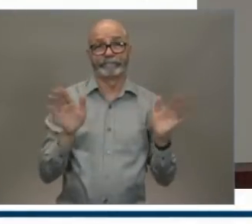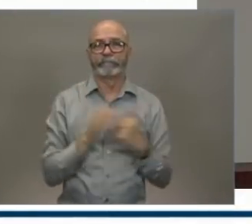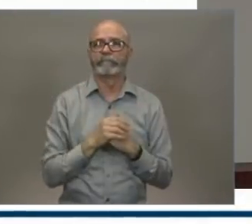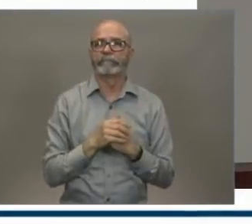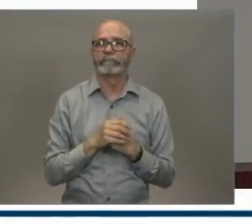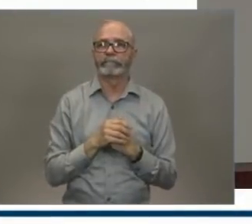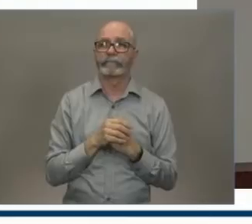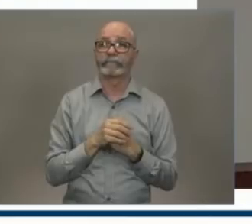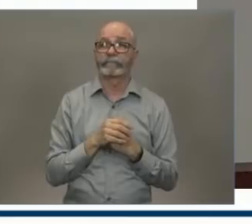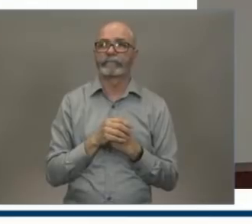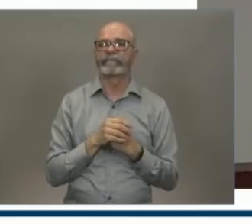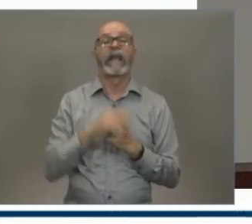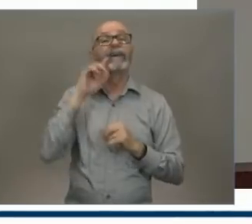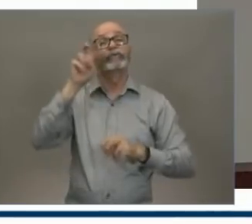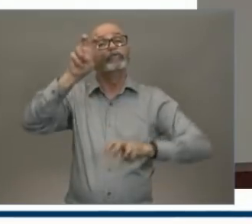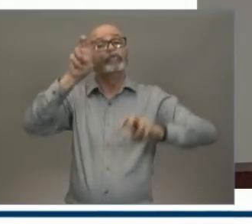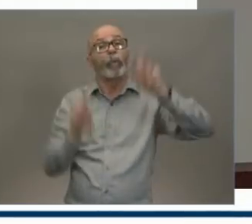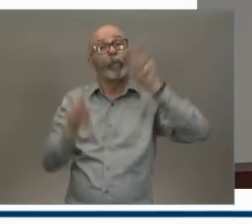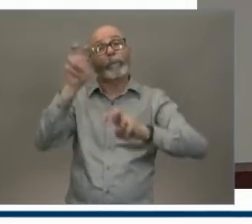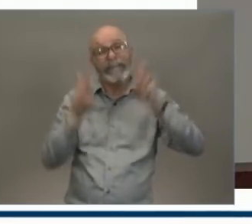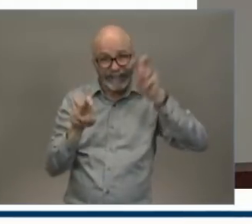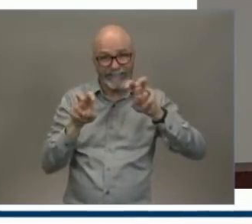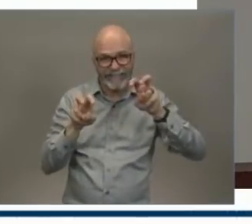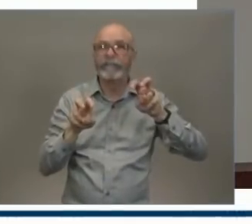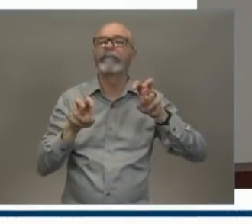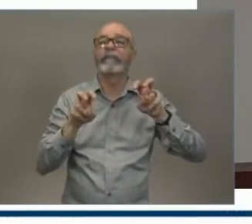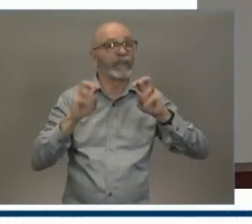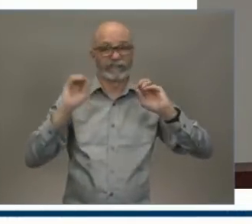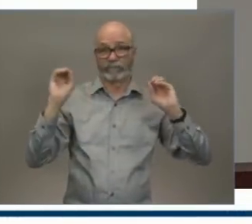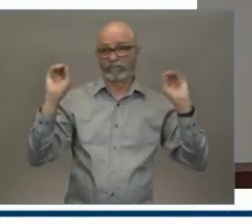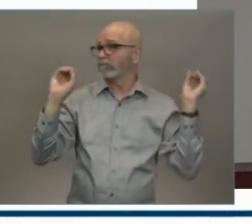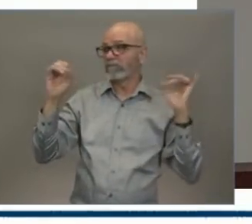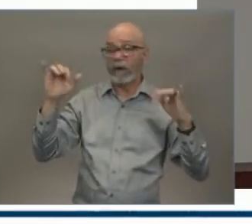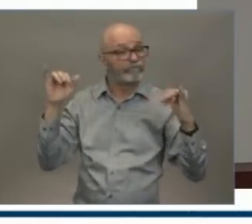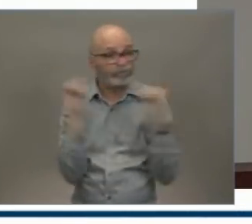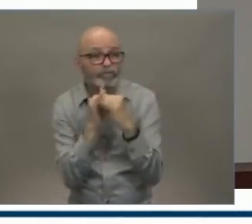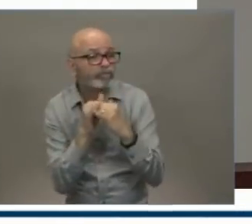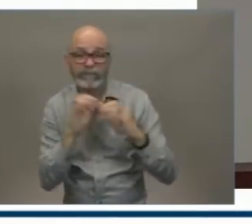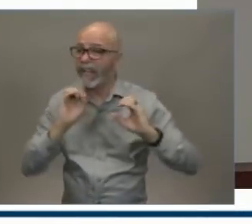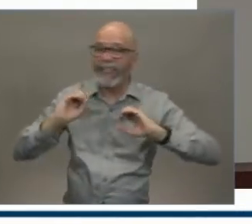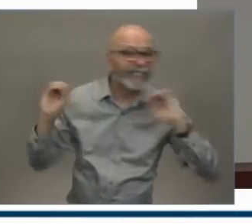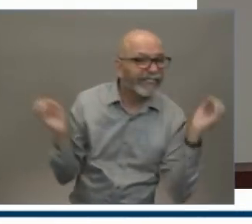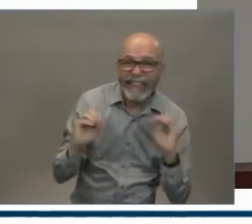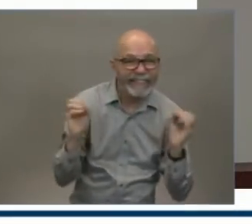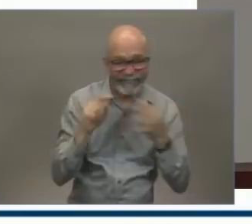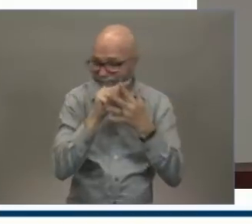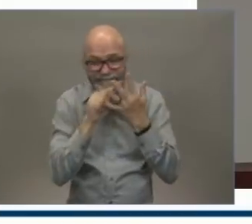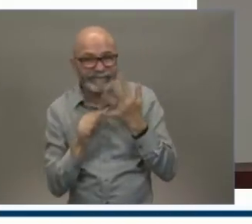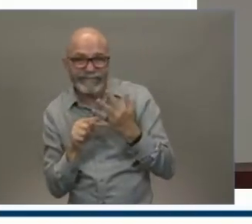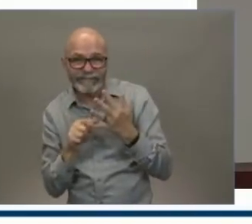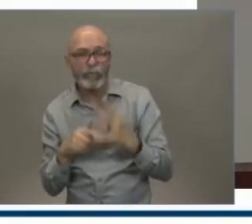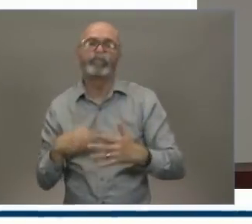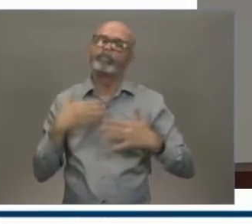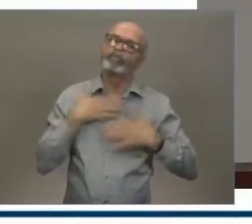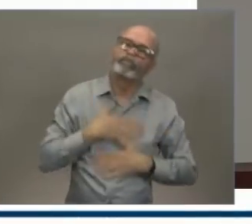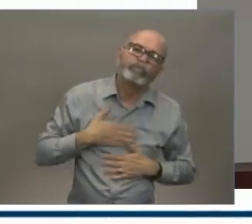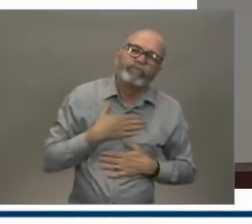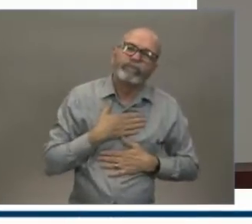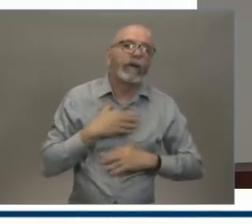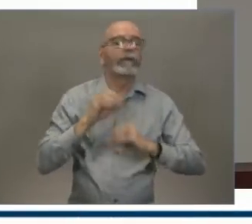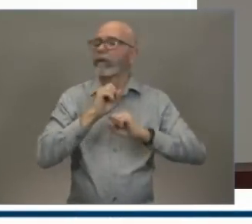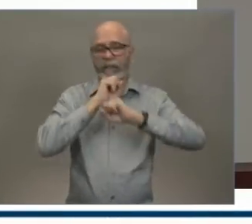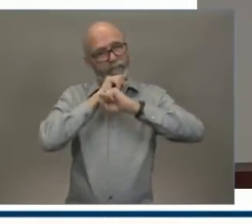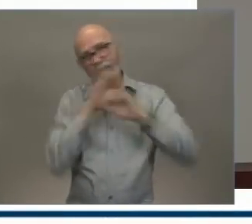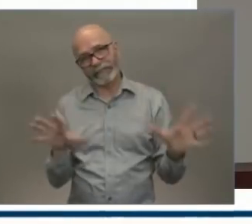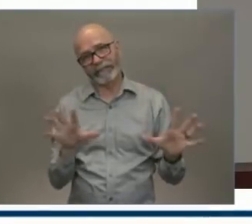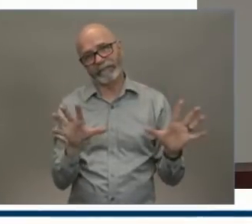Tournaments involving teams that do not compete against each other in the regular competitive schedule will also not be permitted. However,